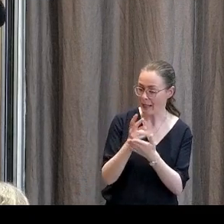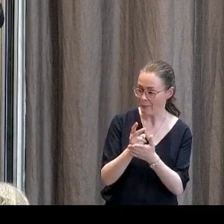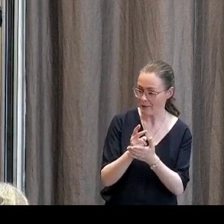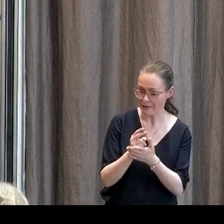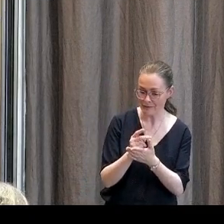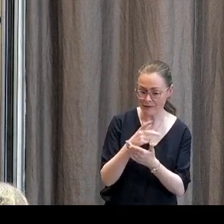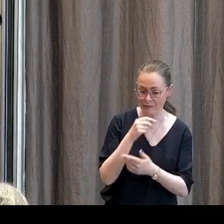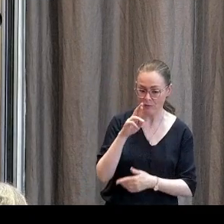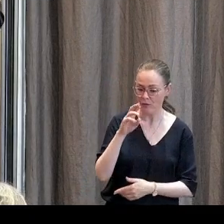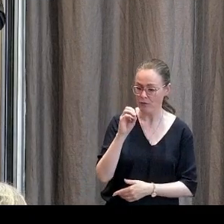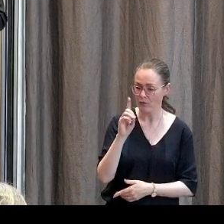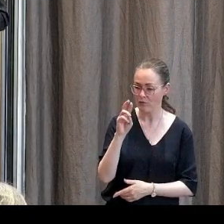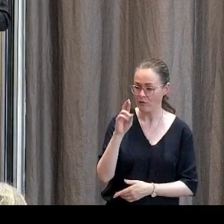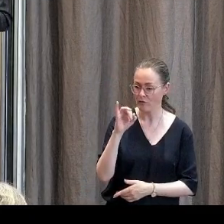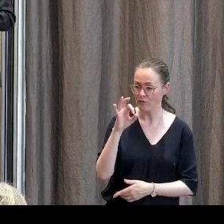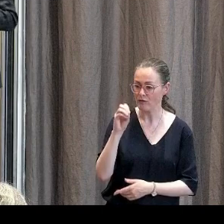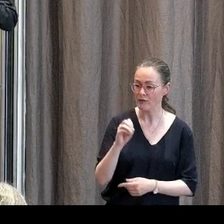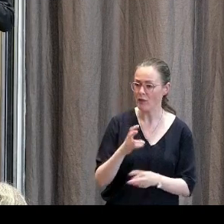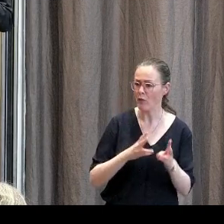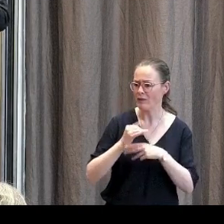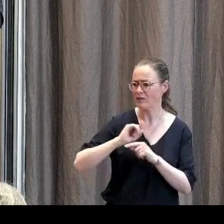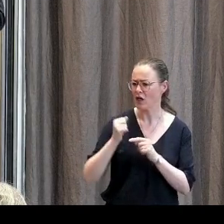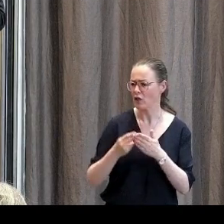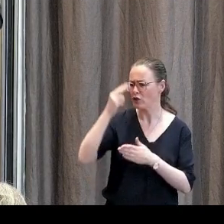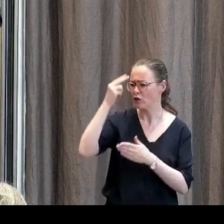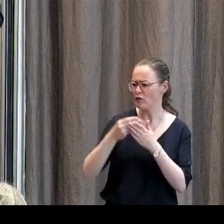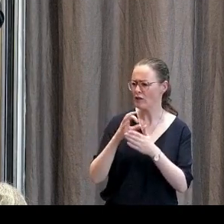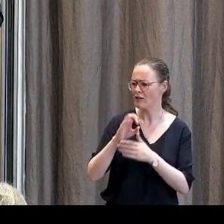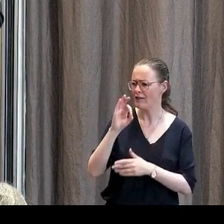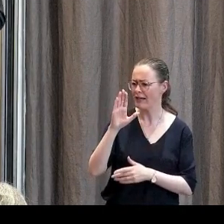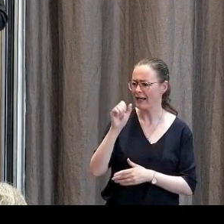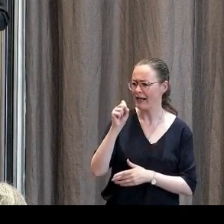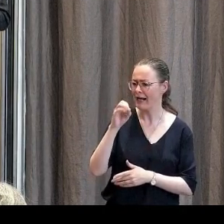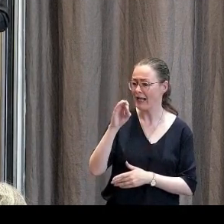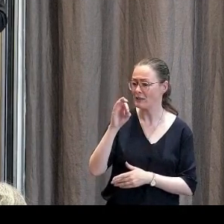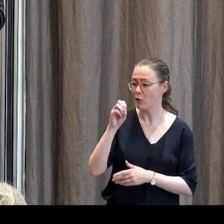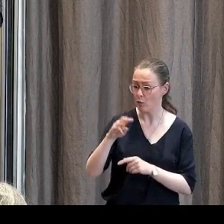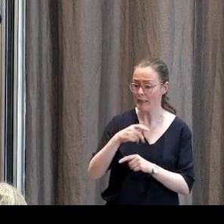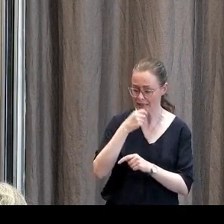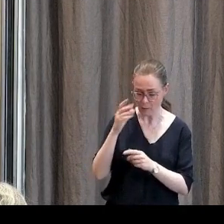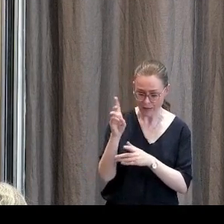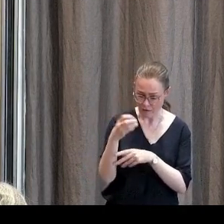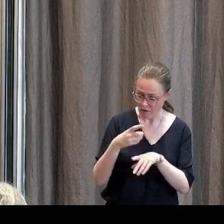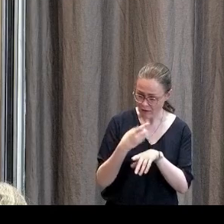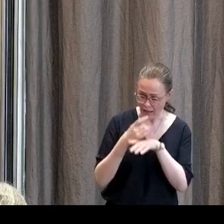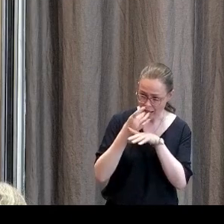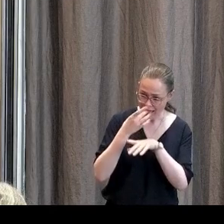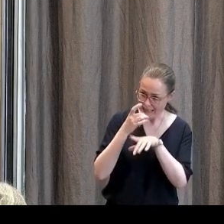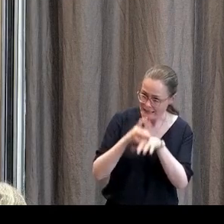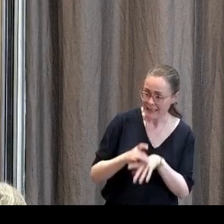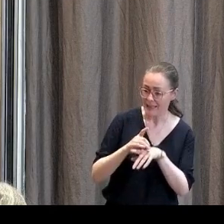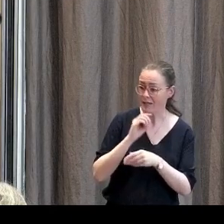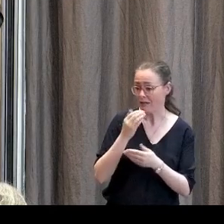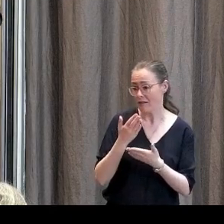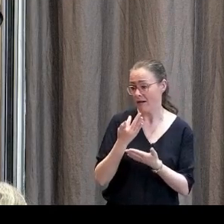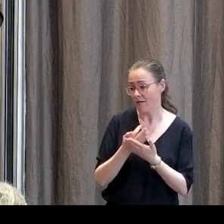called Rodrigo. He's at the University of Glasgow, and he said, I have some terribly sick dogs, and often these dogs have to be